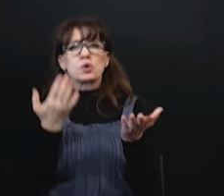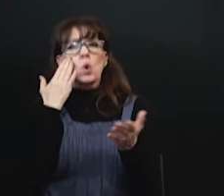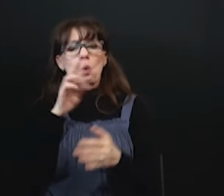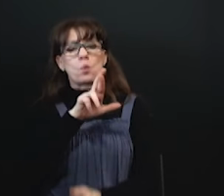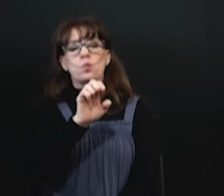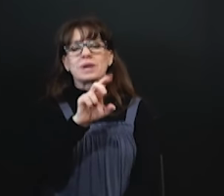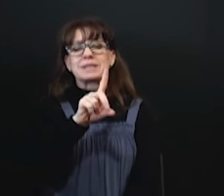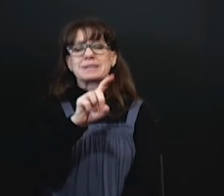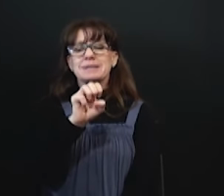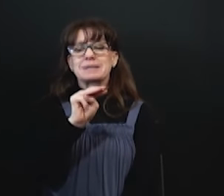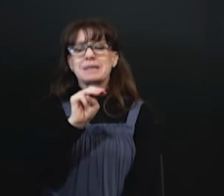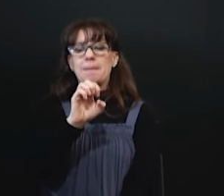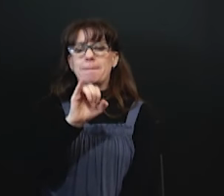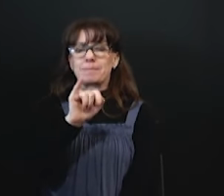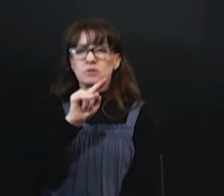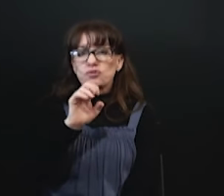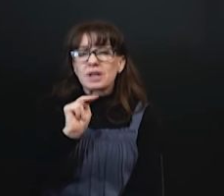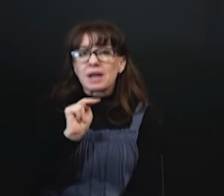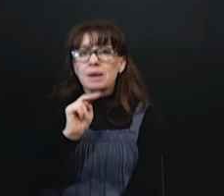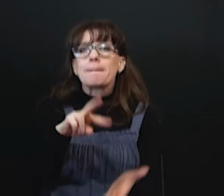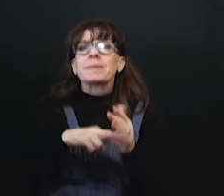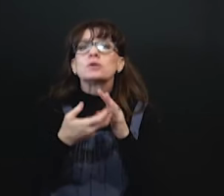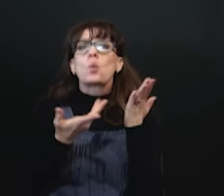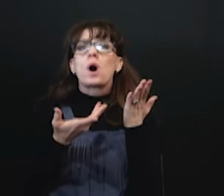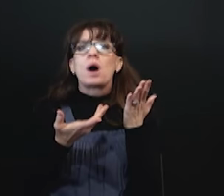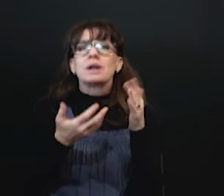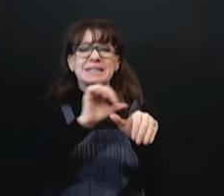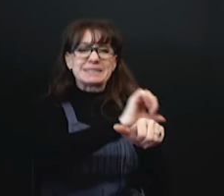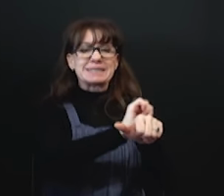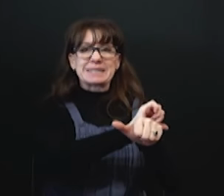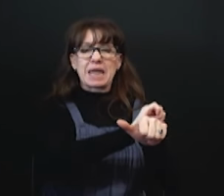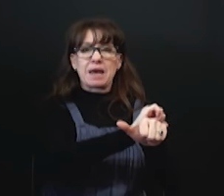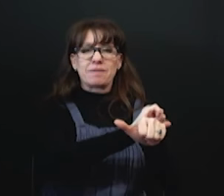is? Redemption is buying back a slave.